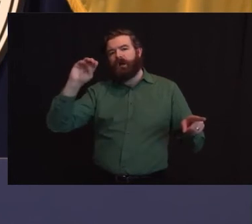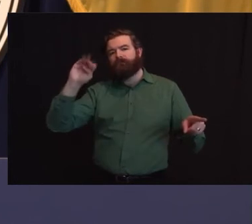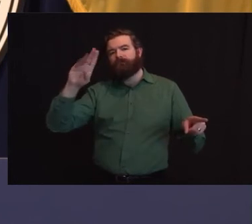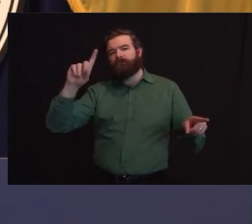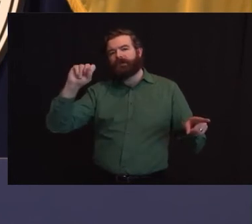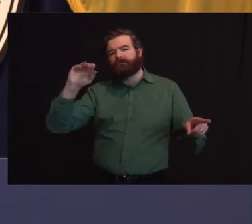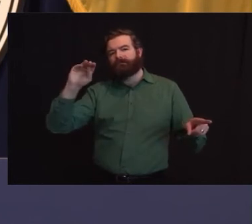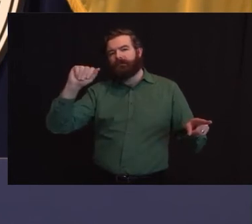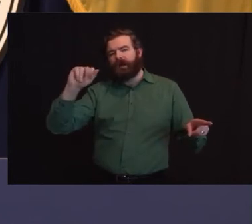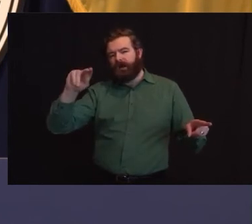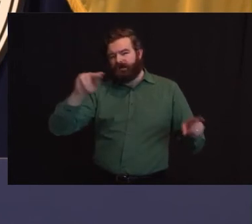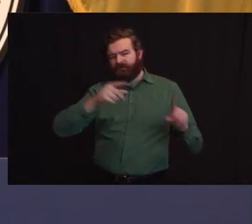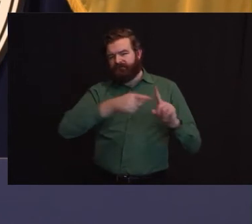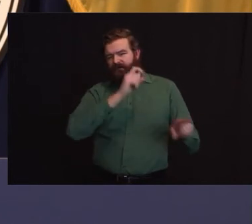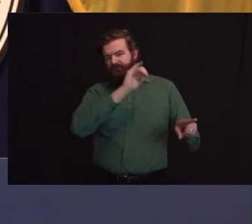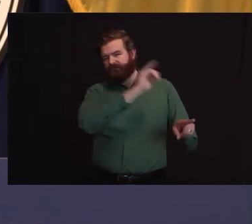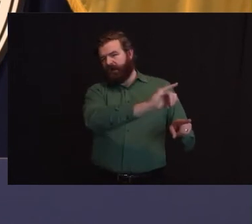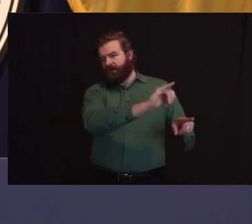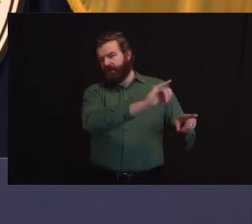follow-up.